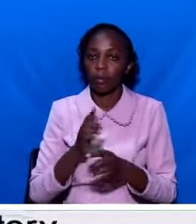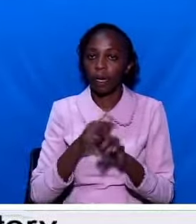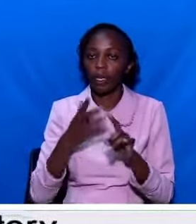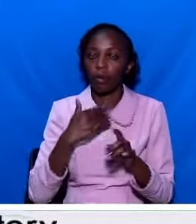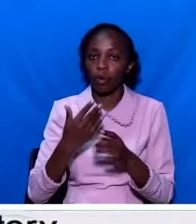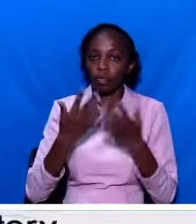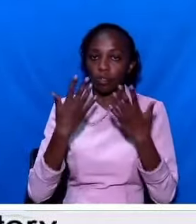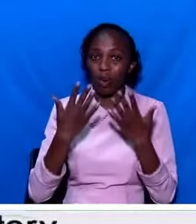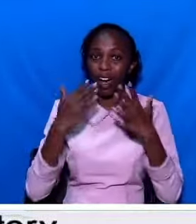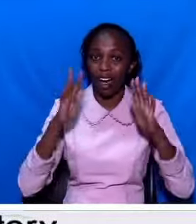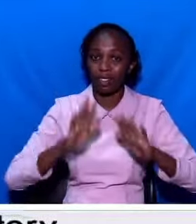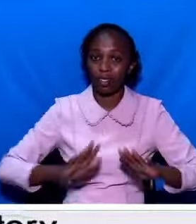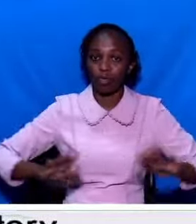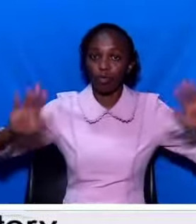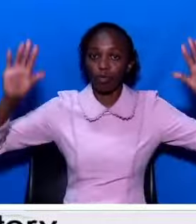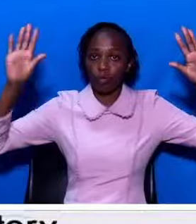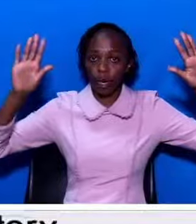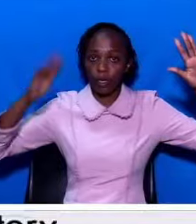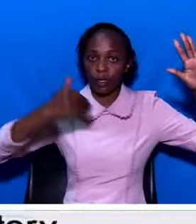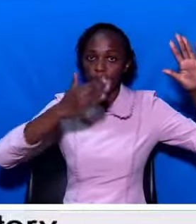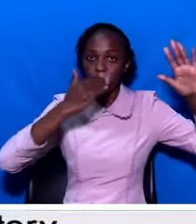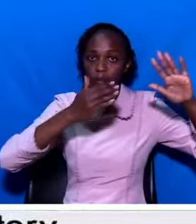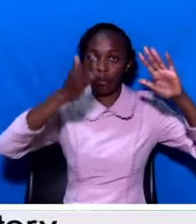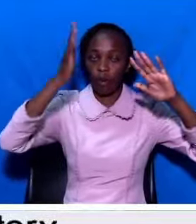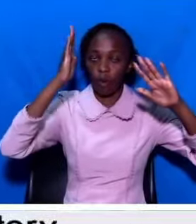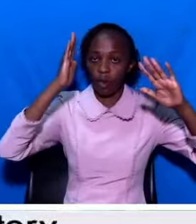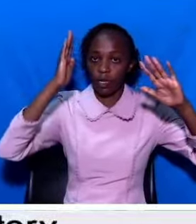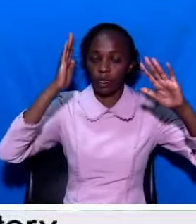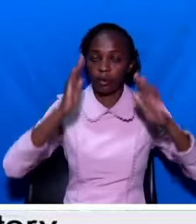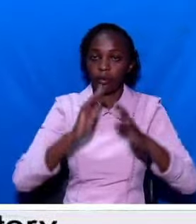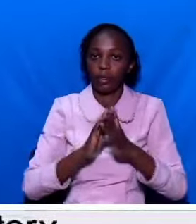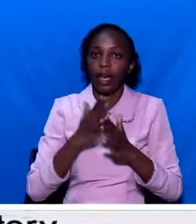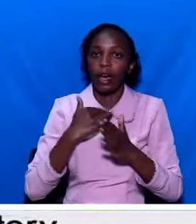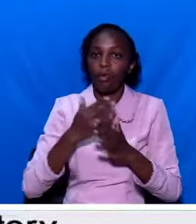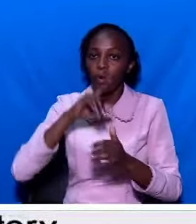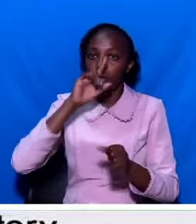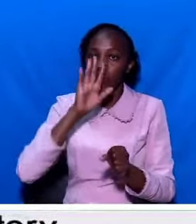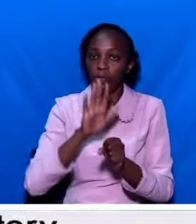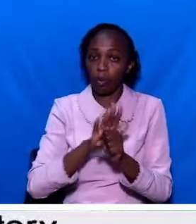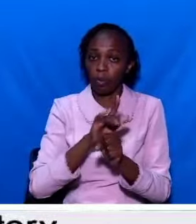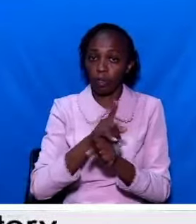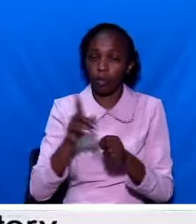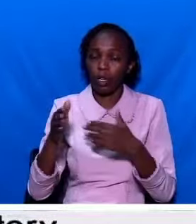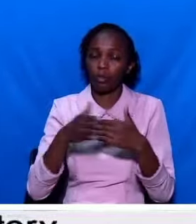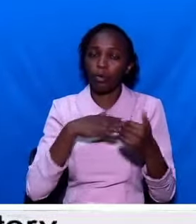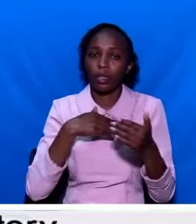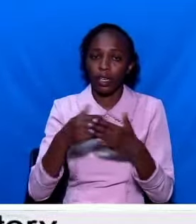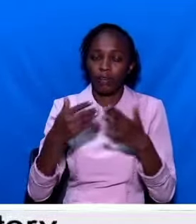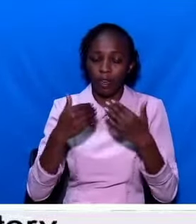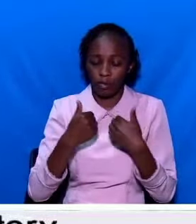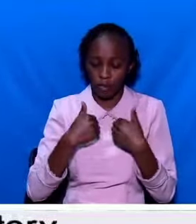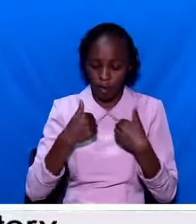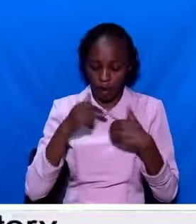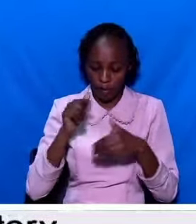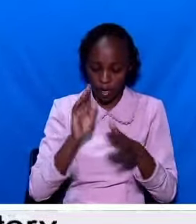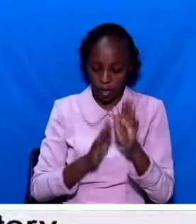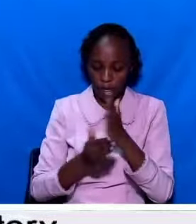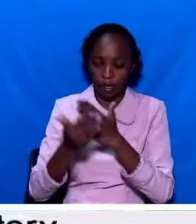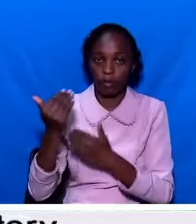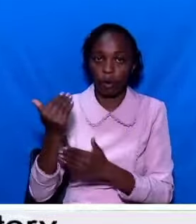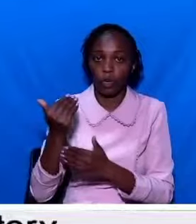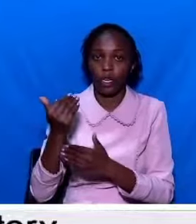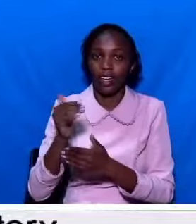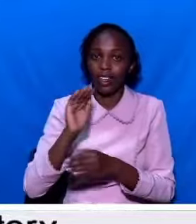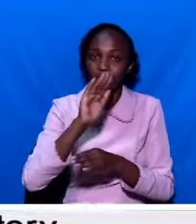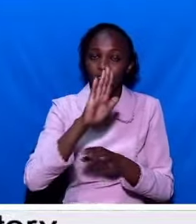Your hands before the Lord. I want to assure you that whatever you go through this morning is for your